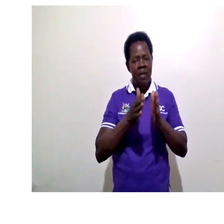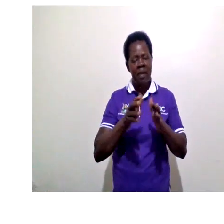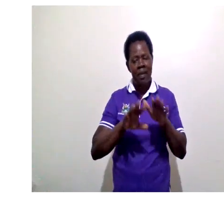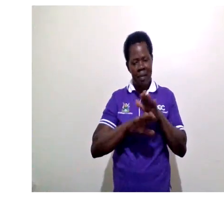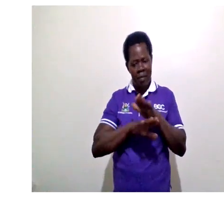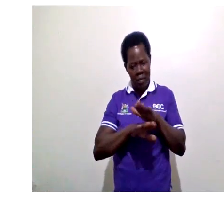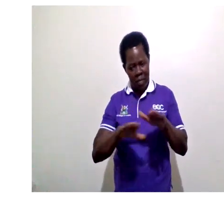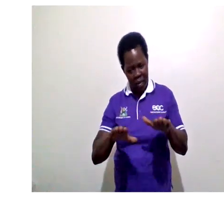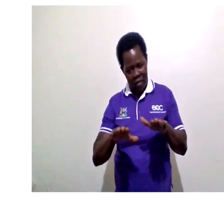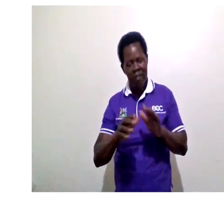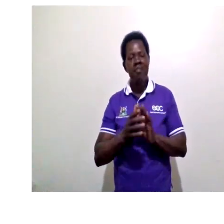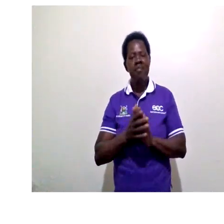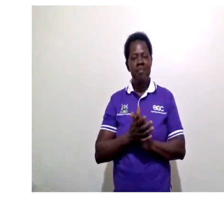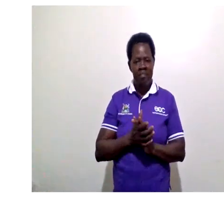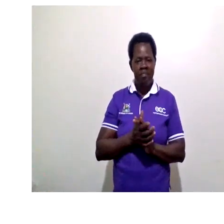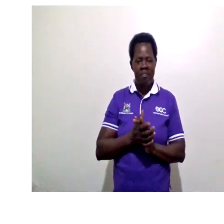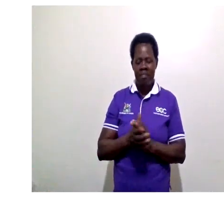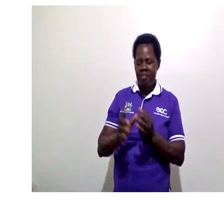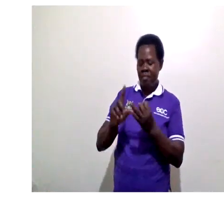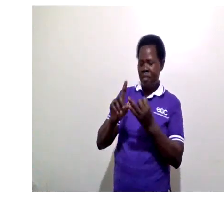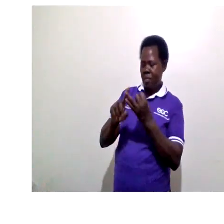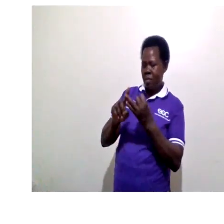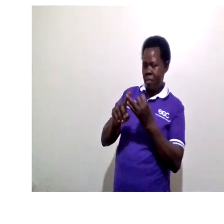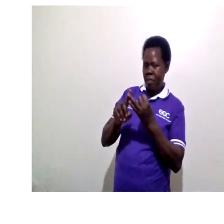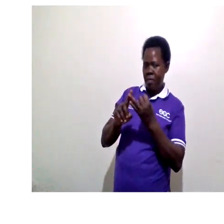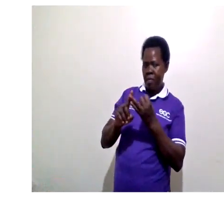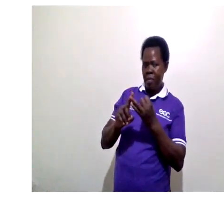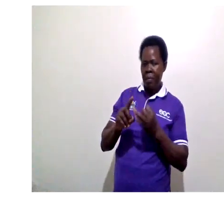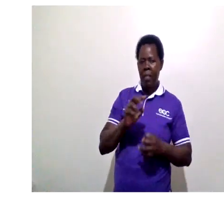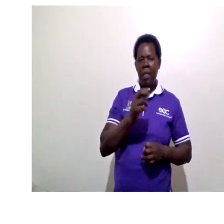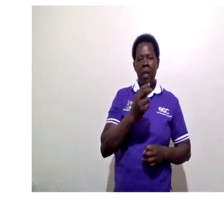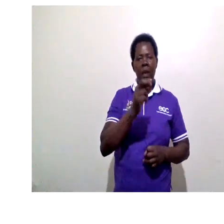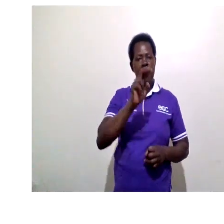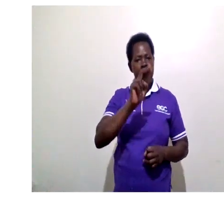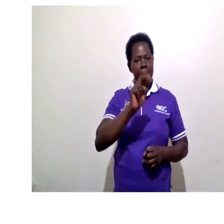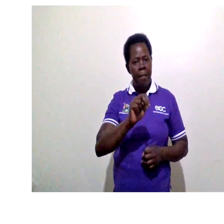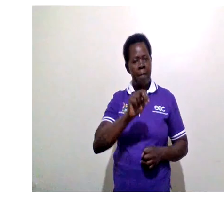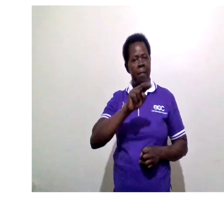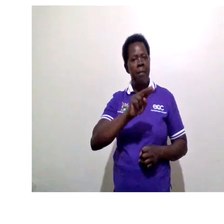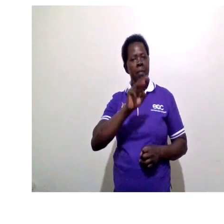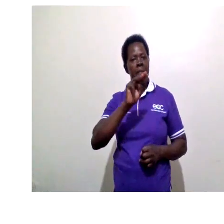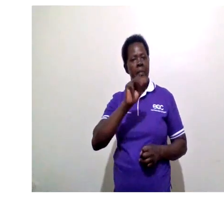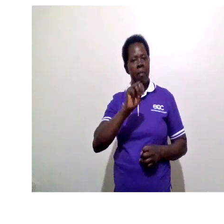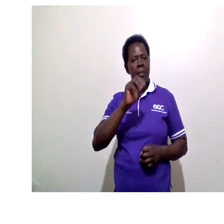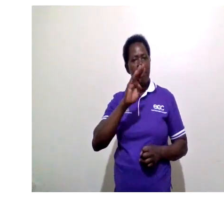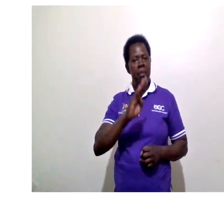is bases. That's how we sign it. The second